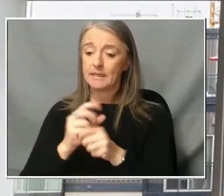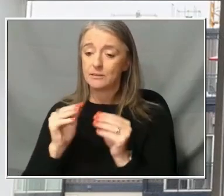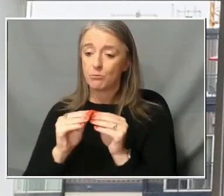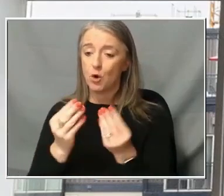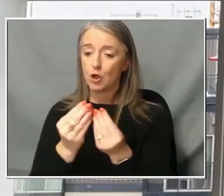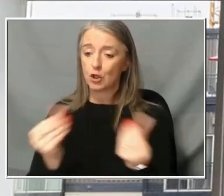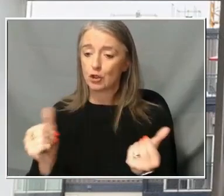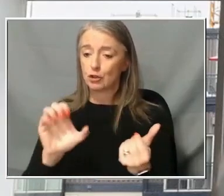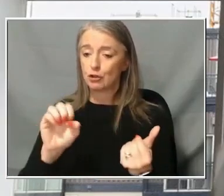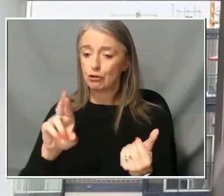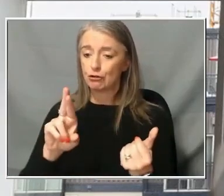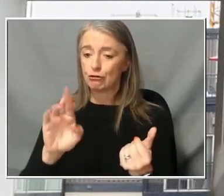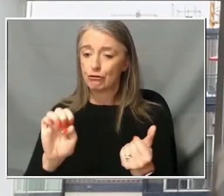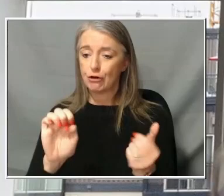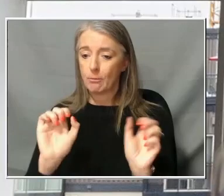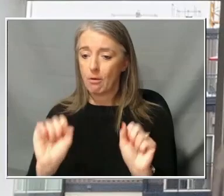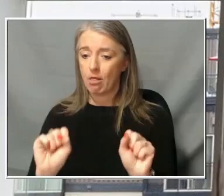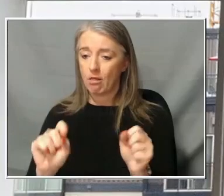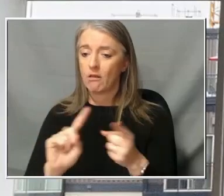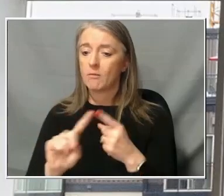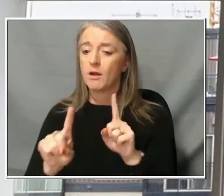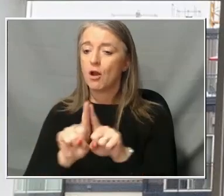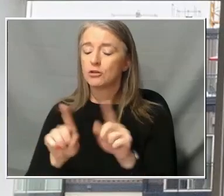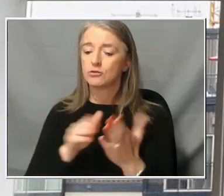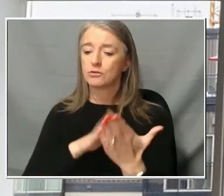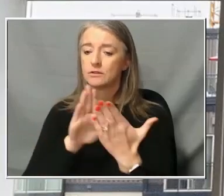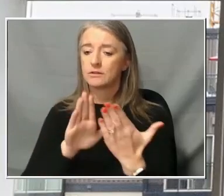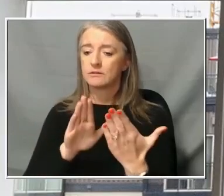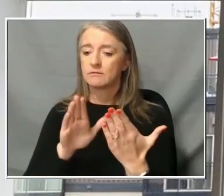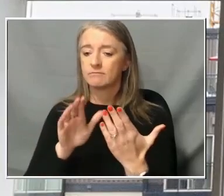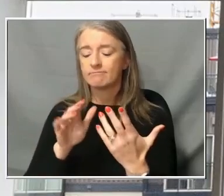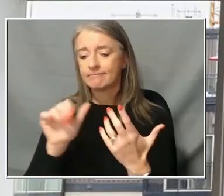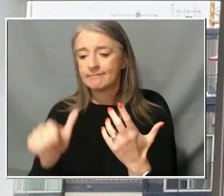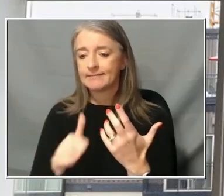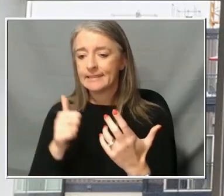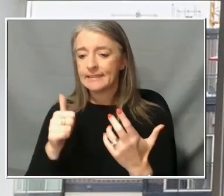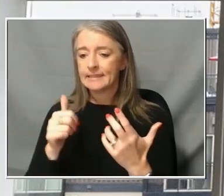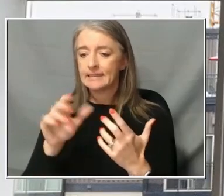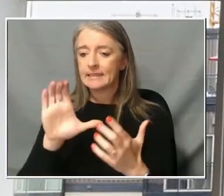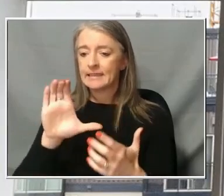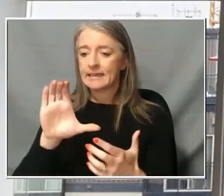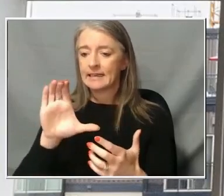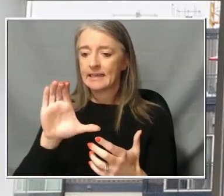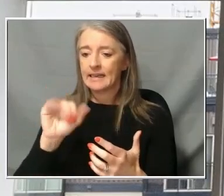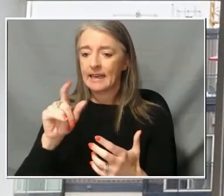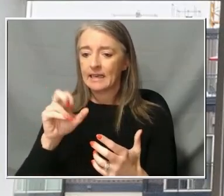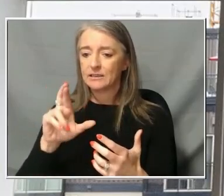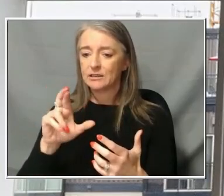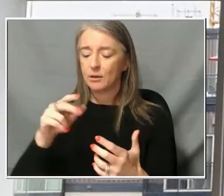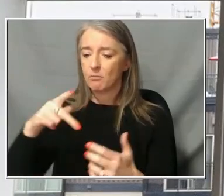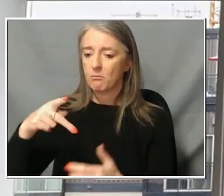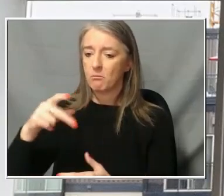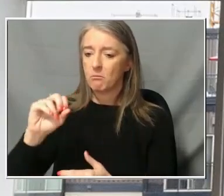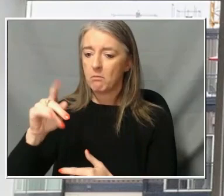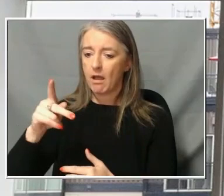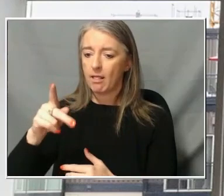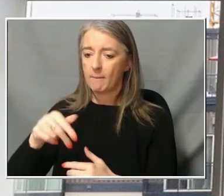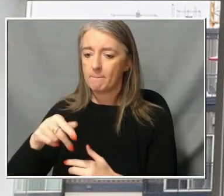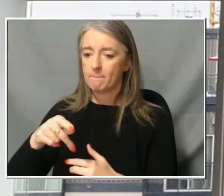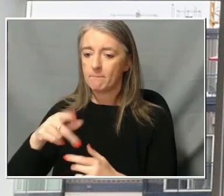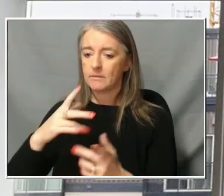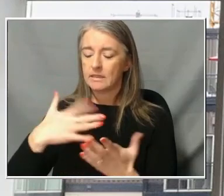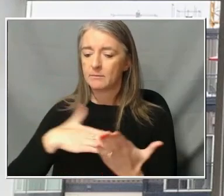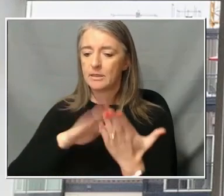curable. But it also addresses any pre-malignant cancer polyps that could be addressed